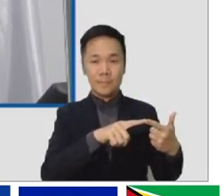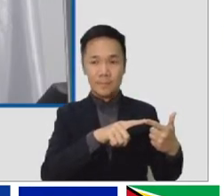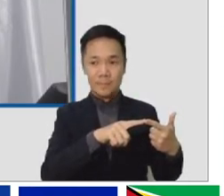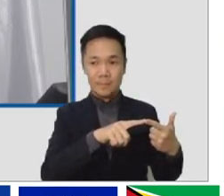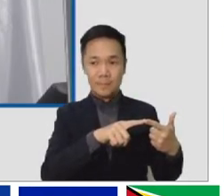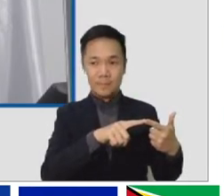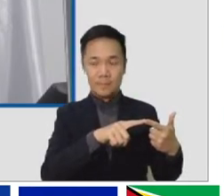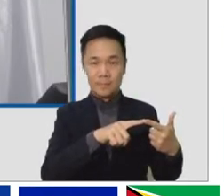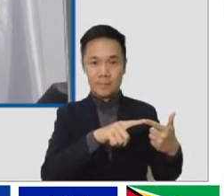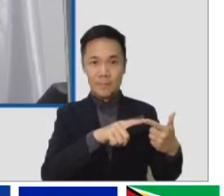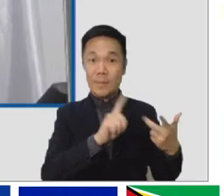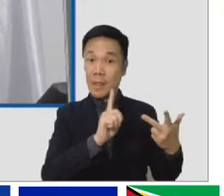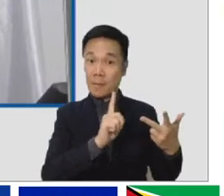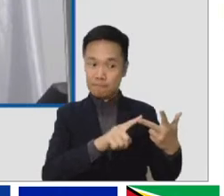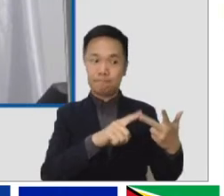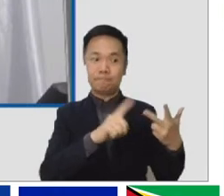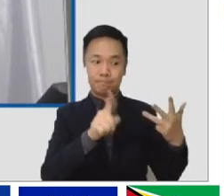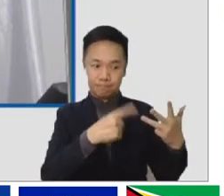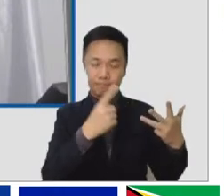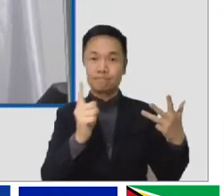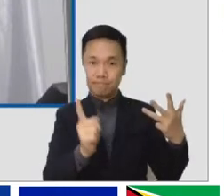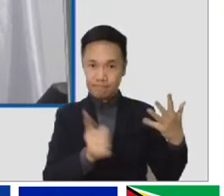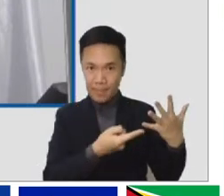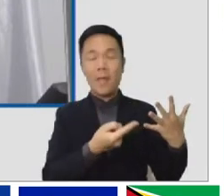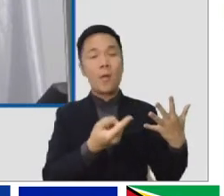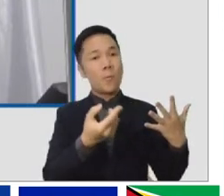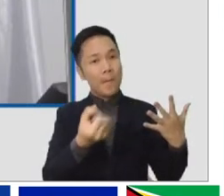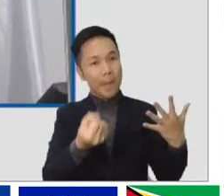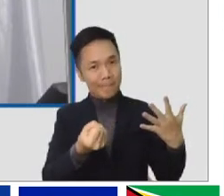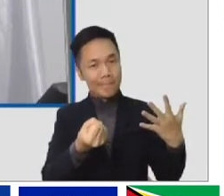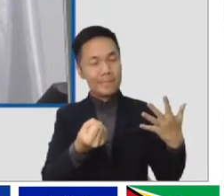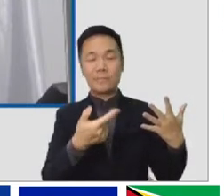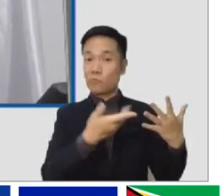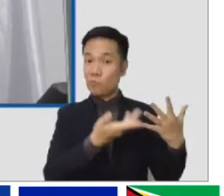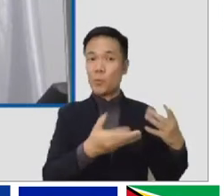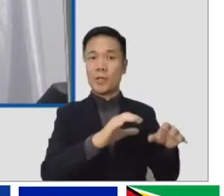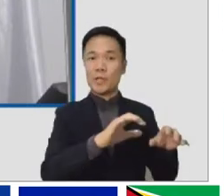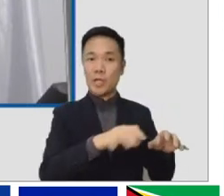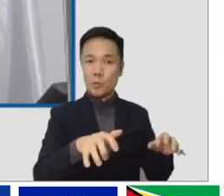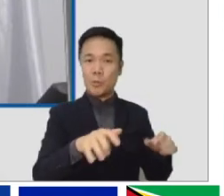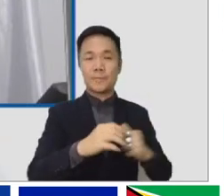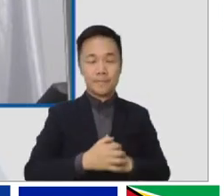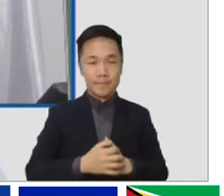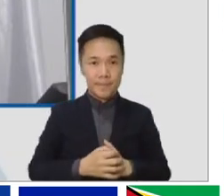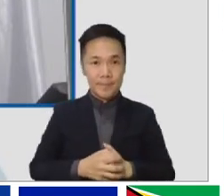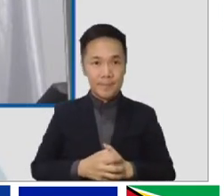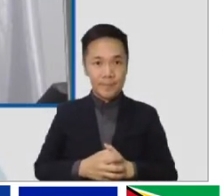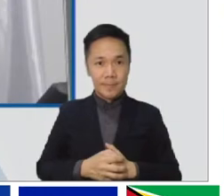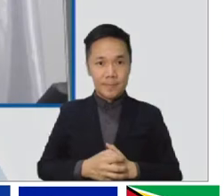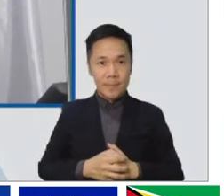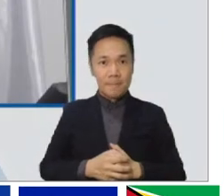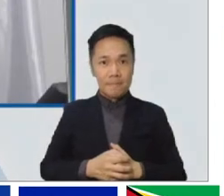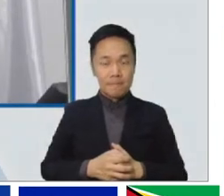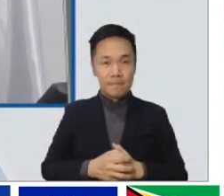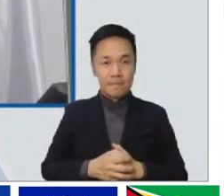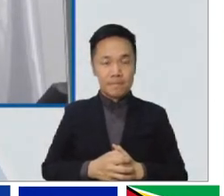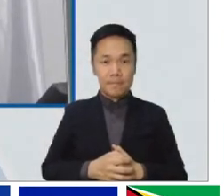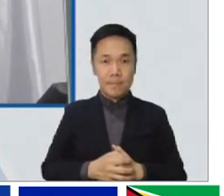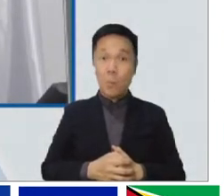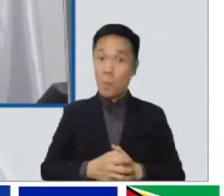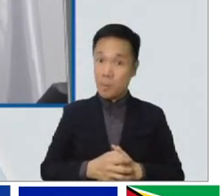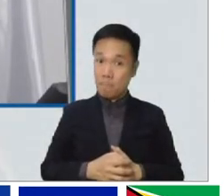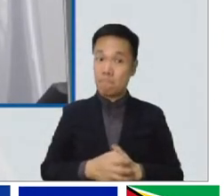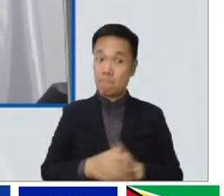everything that we have put in place in our countries, we have had monitor as well. And this is a good